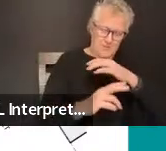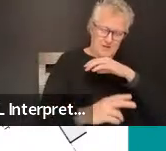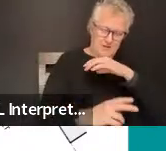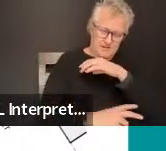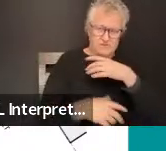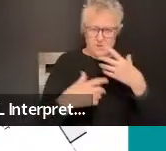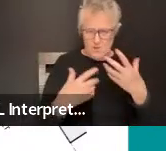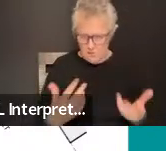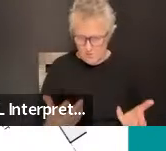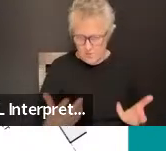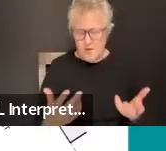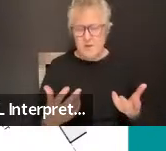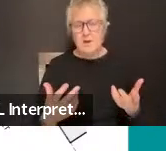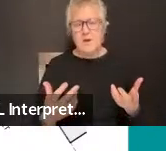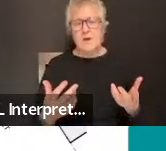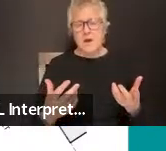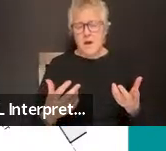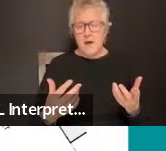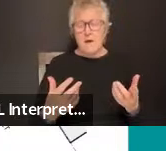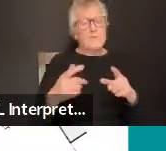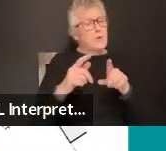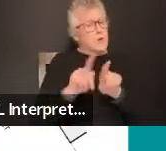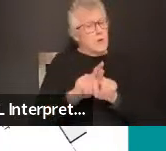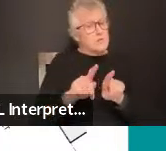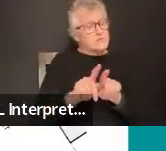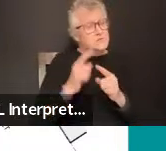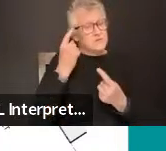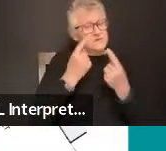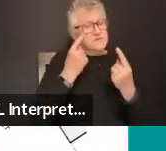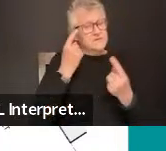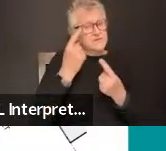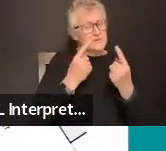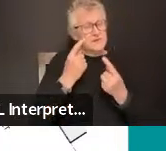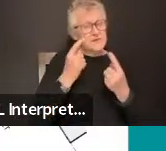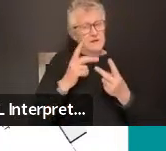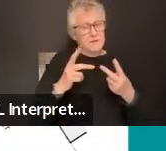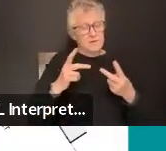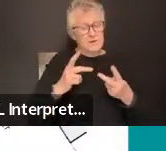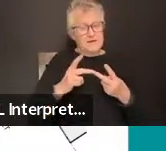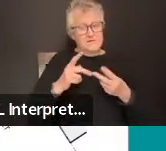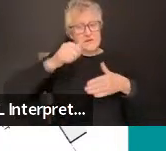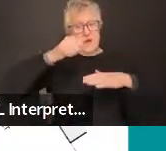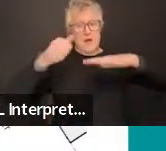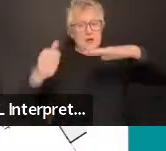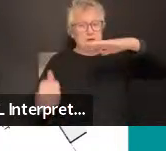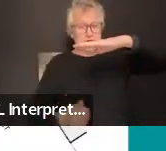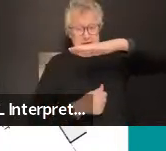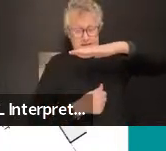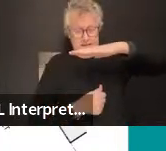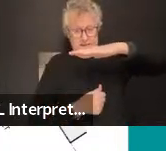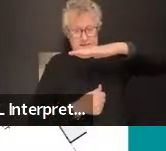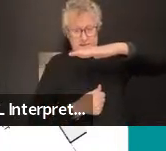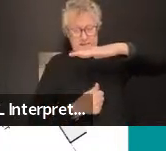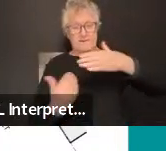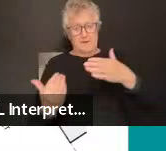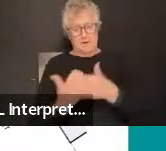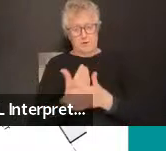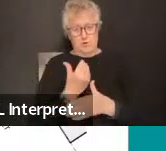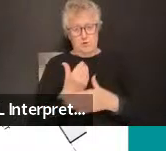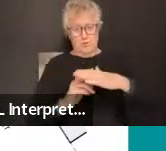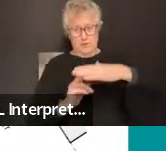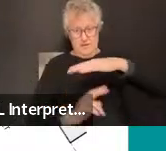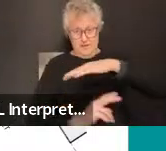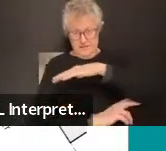have also looking at a location underneath the new bridge, so that if you